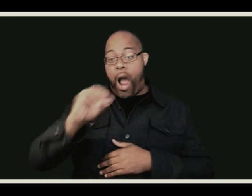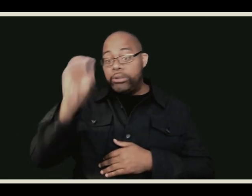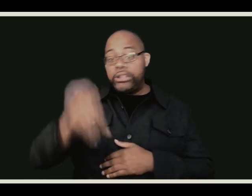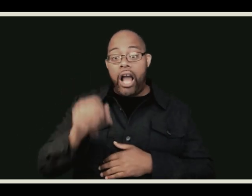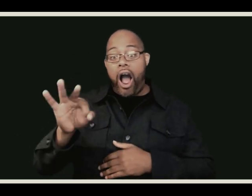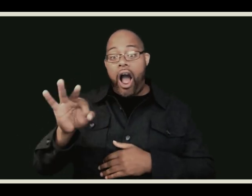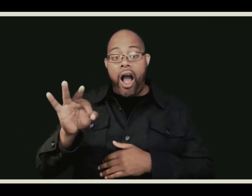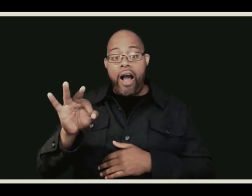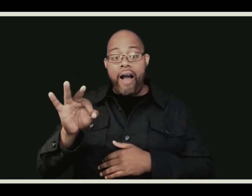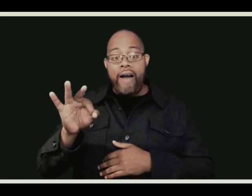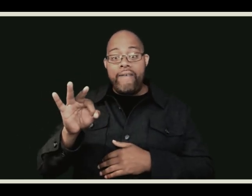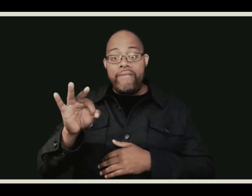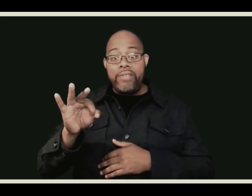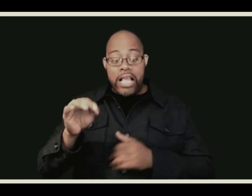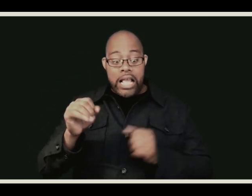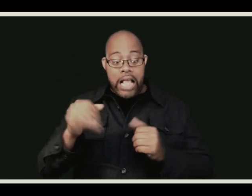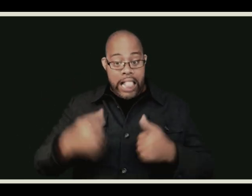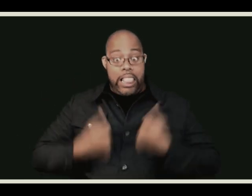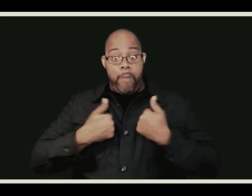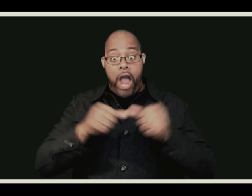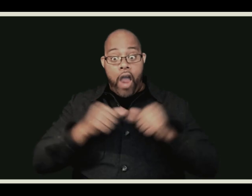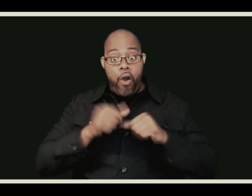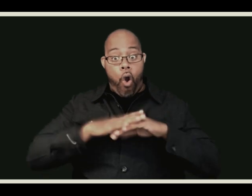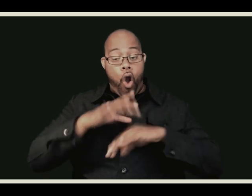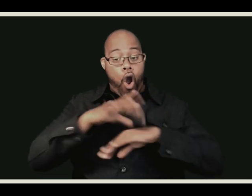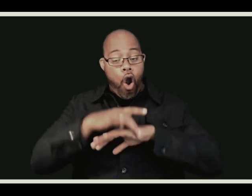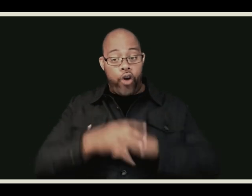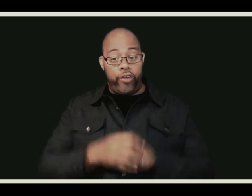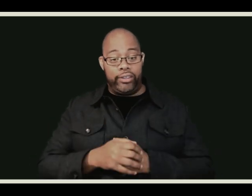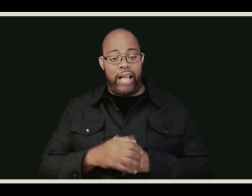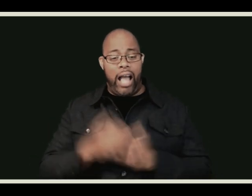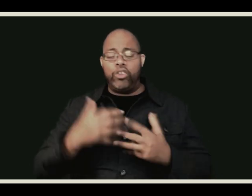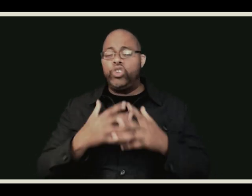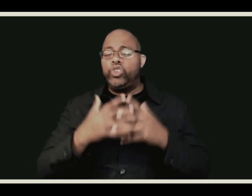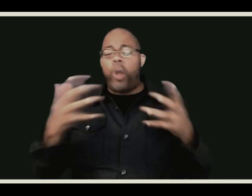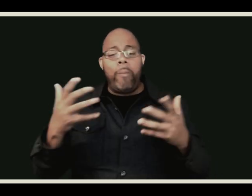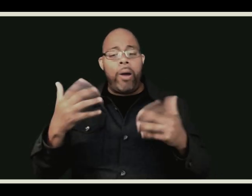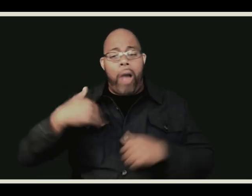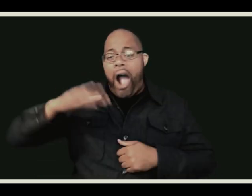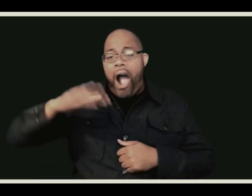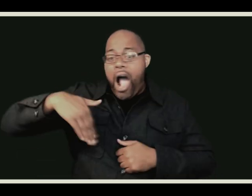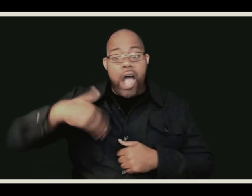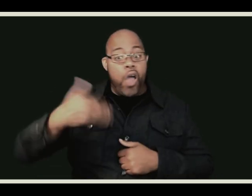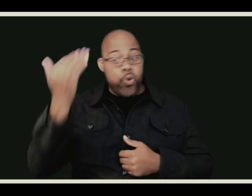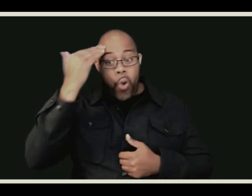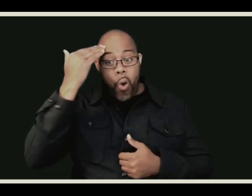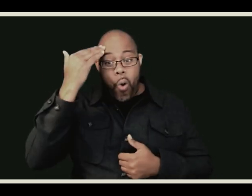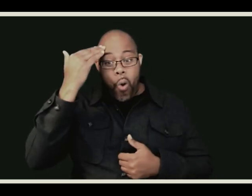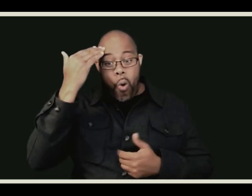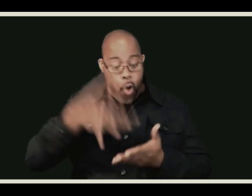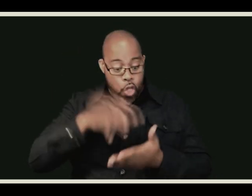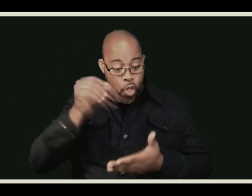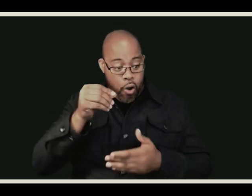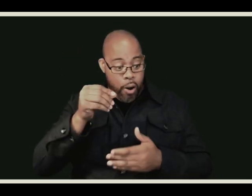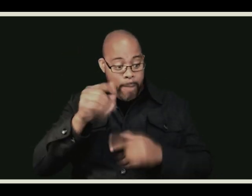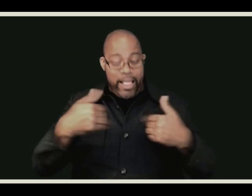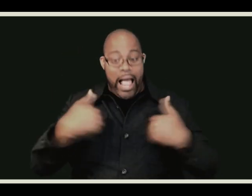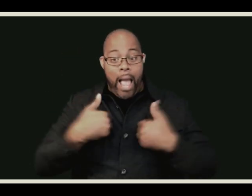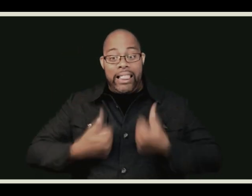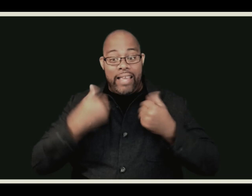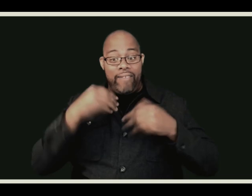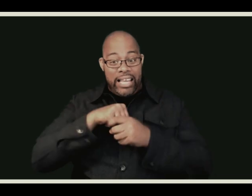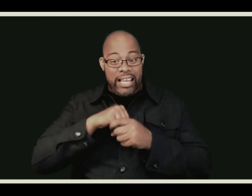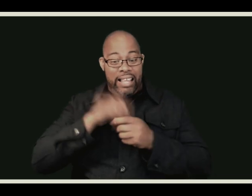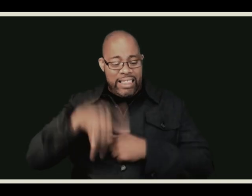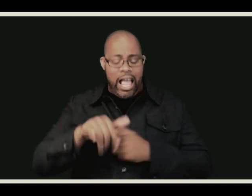90% of the habitable space on planet Earth. There is so much we've yet to learn of the critters that make their home